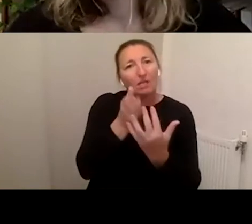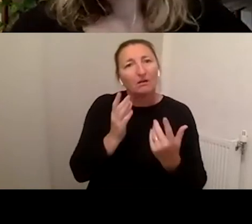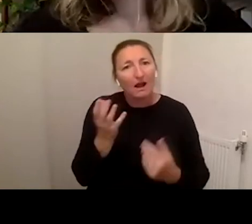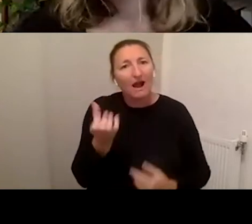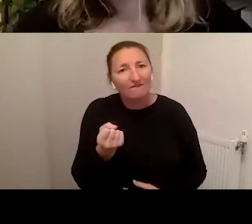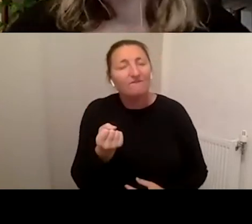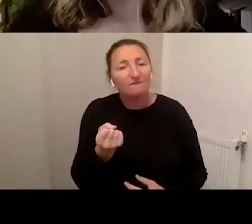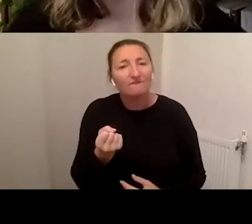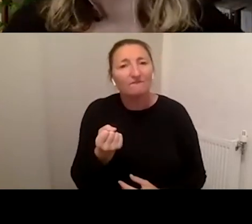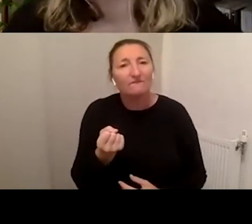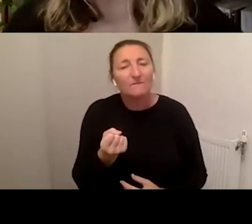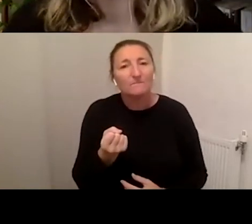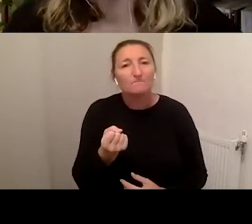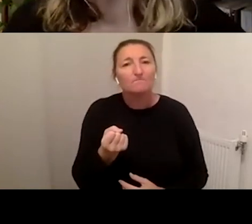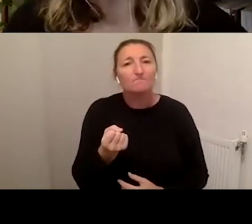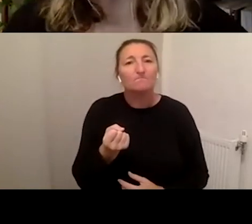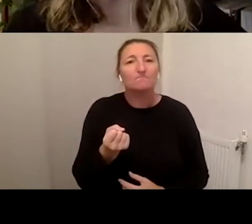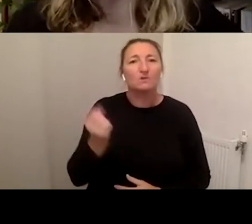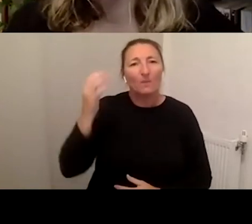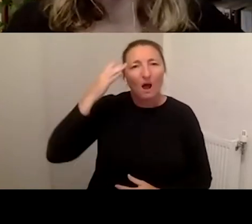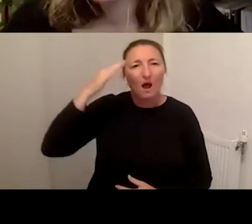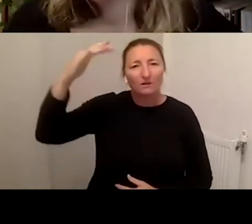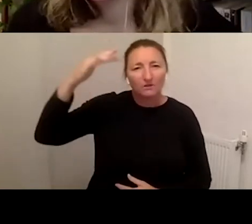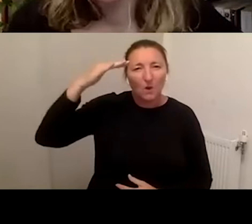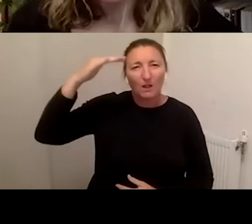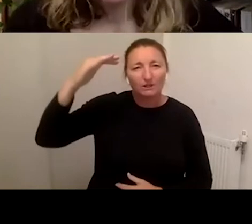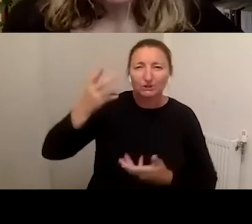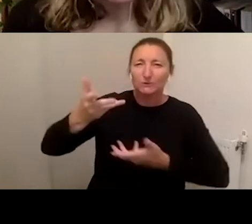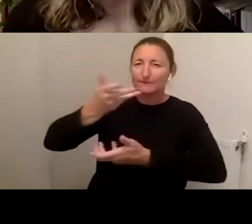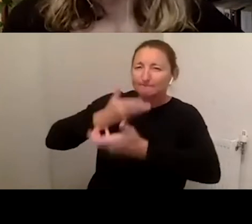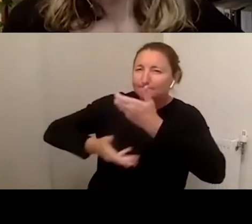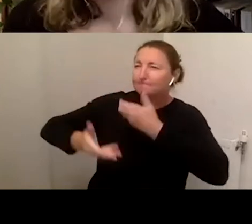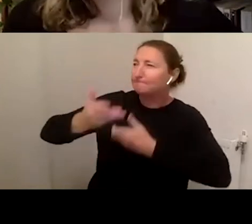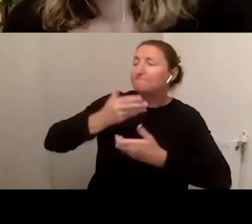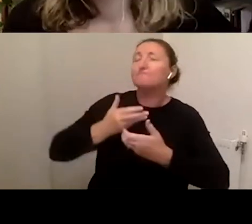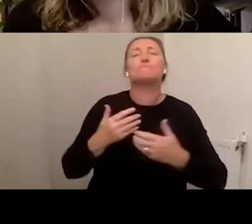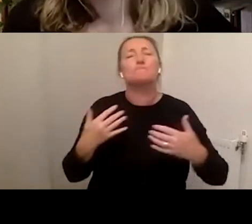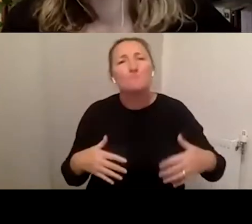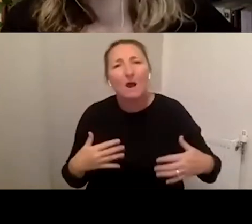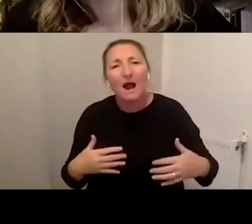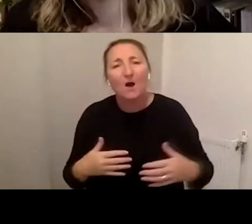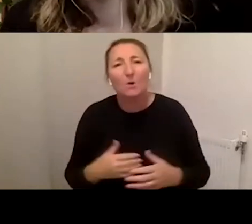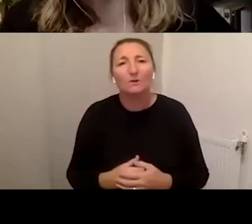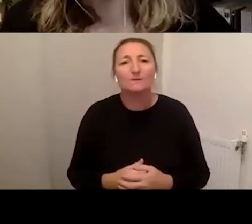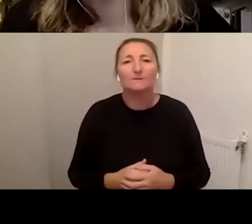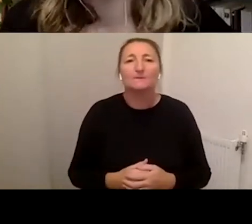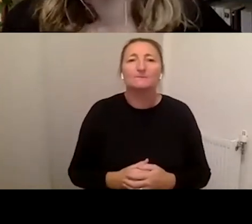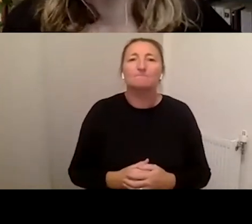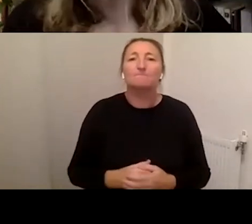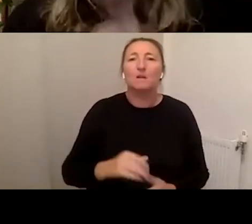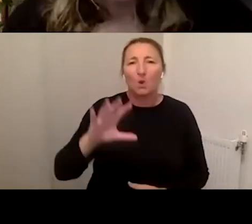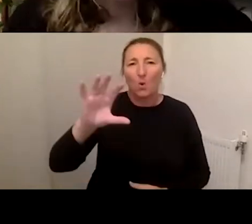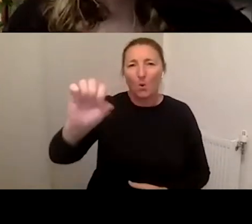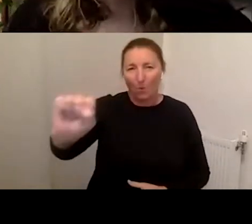say it's ideologically diverse sphere once you start talking to all the different people in it. I'm sure we'll come back to you, Dirk, with other questions